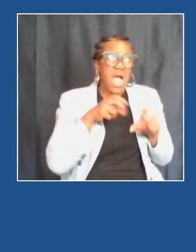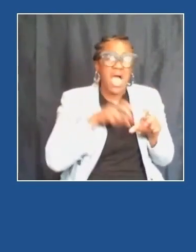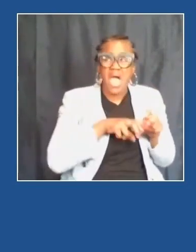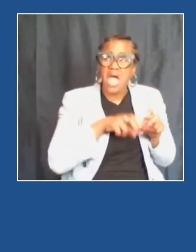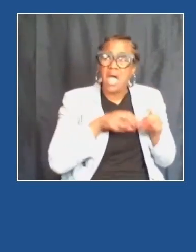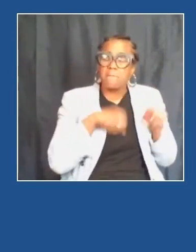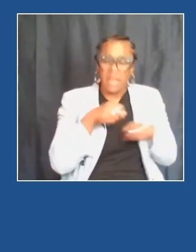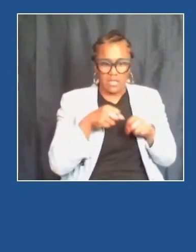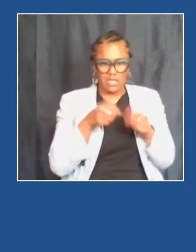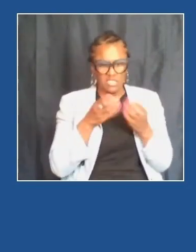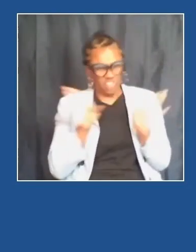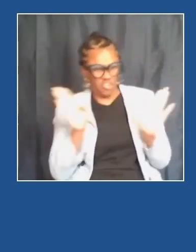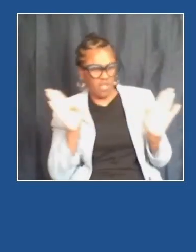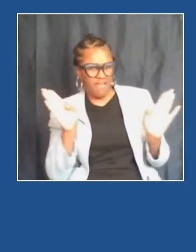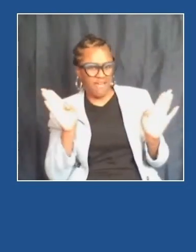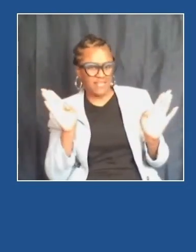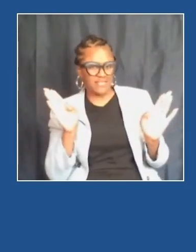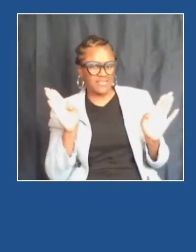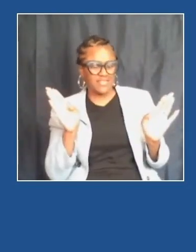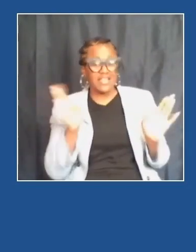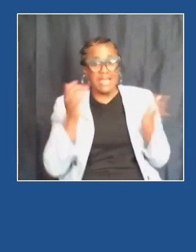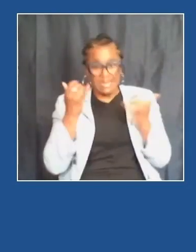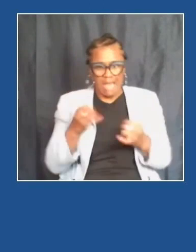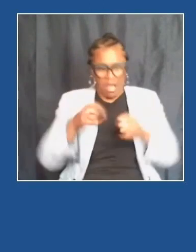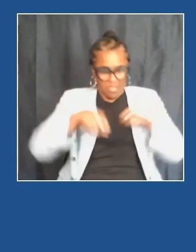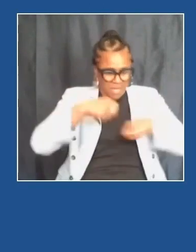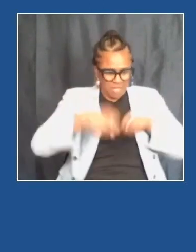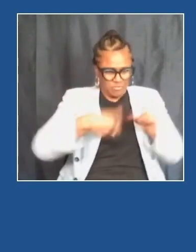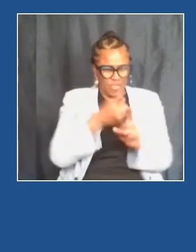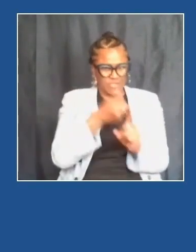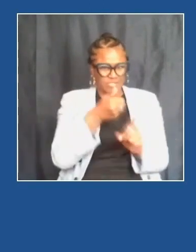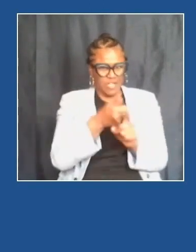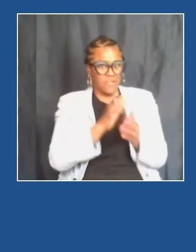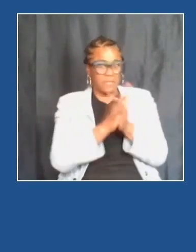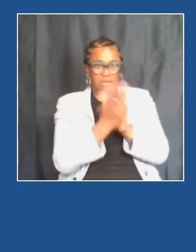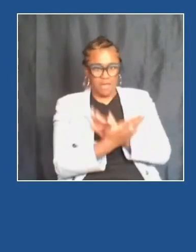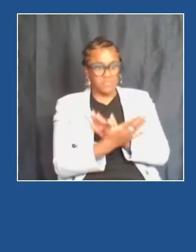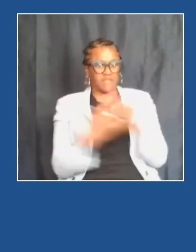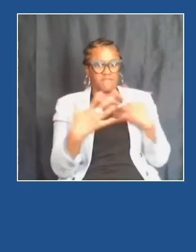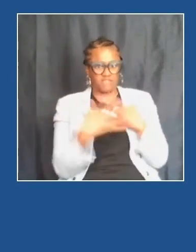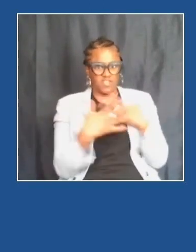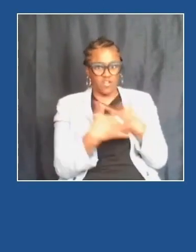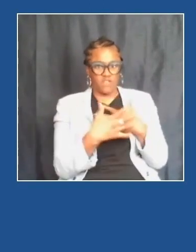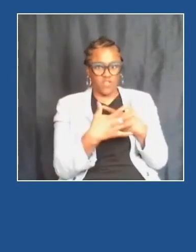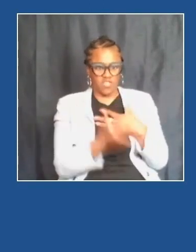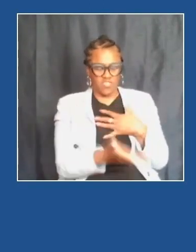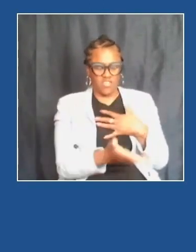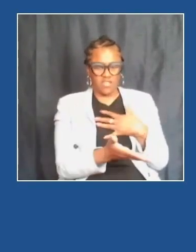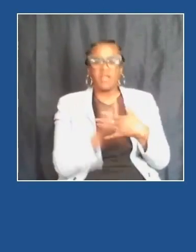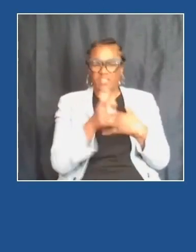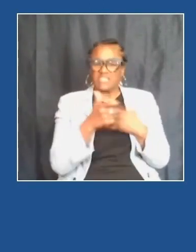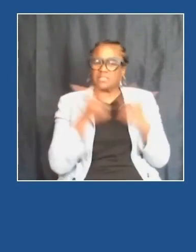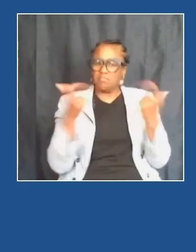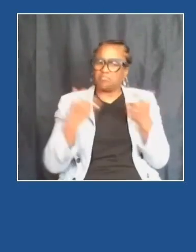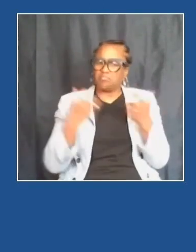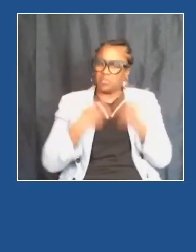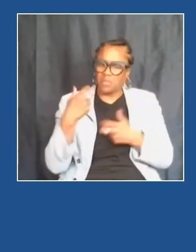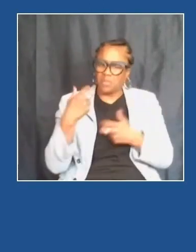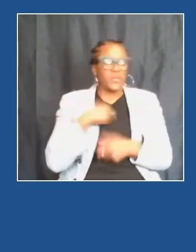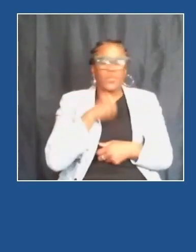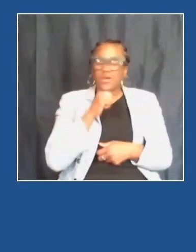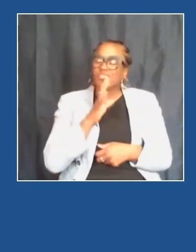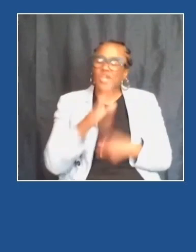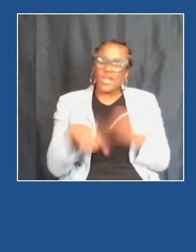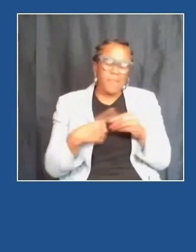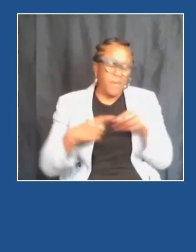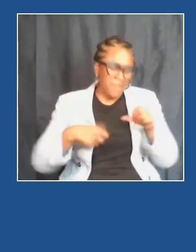bicycle that was present. Now the bicycle is a source of fear. All right, that's a big problem. Now, of course, we're not talking about bicycles